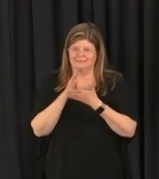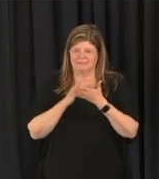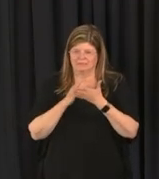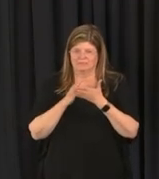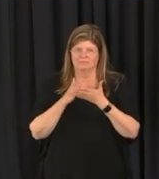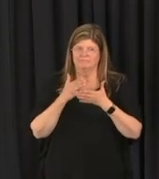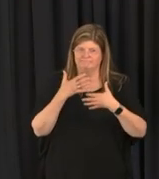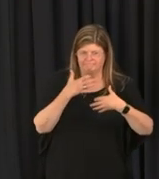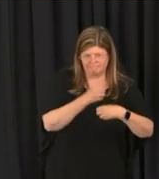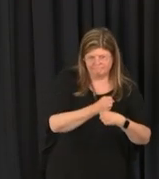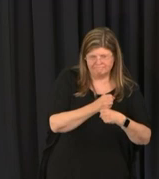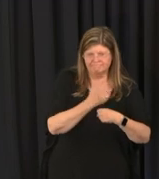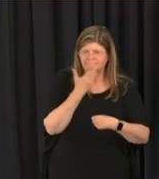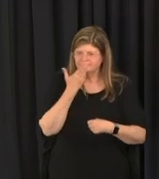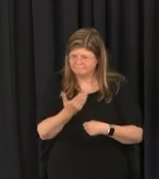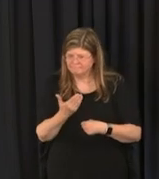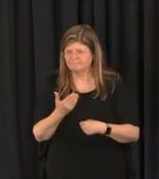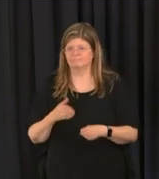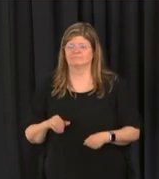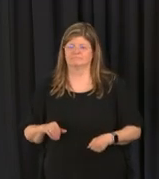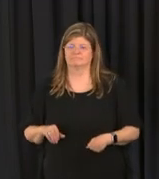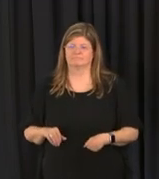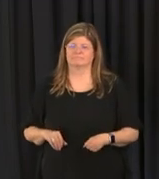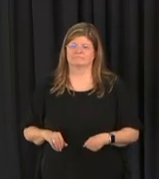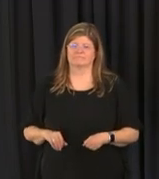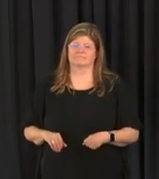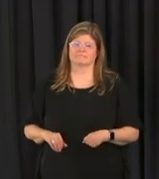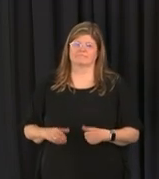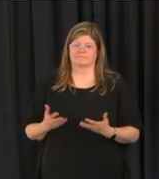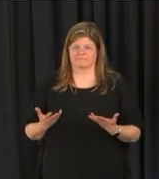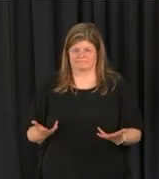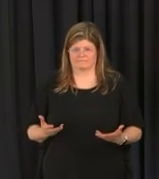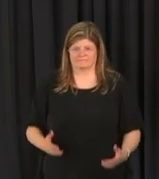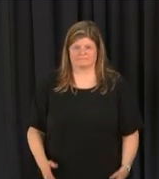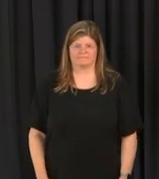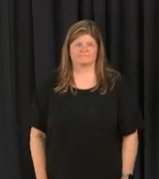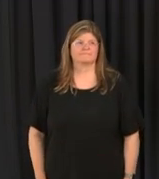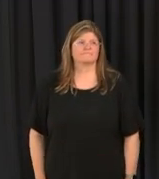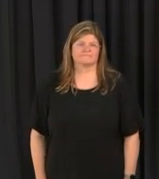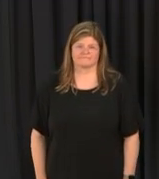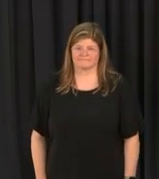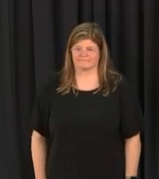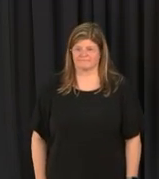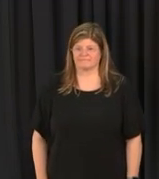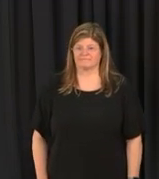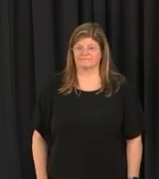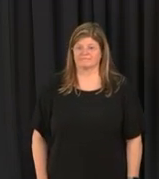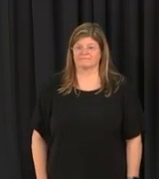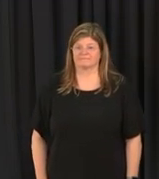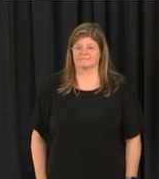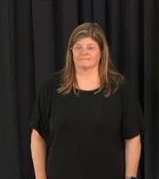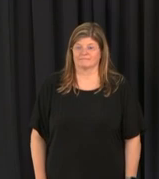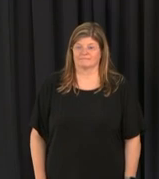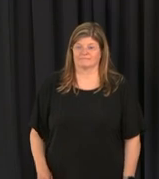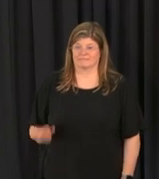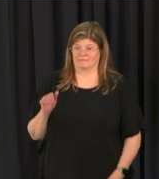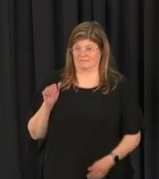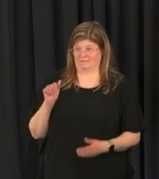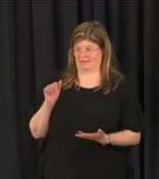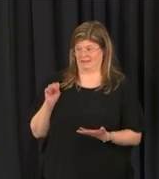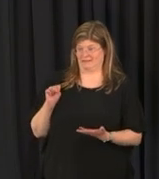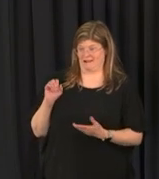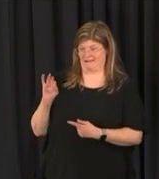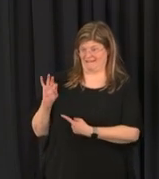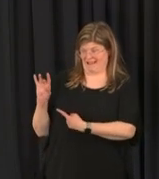bit, and this is as of a certain time. What time is it? 8 p.m. last night. This is as of 8 p.m. Last